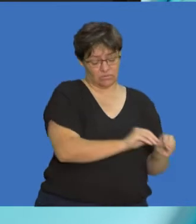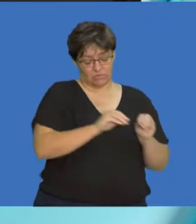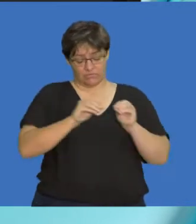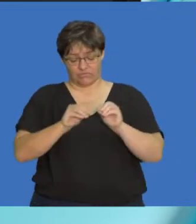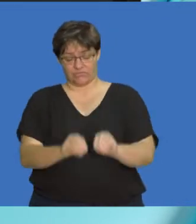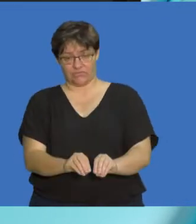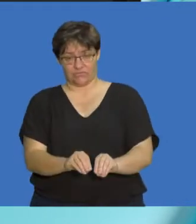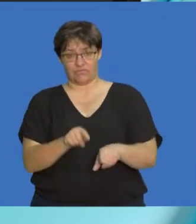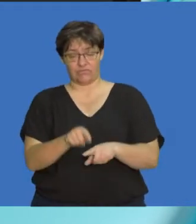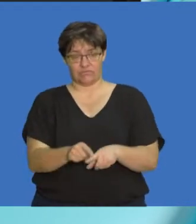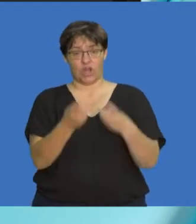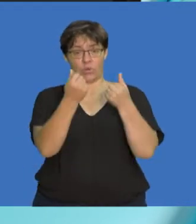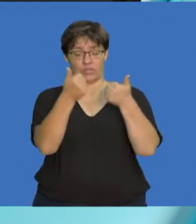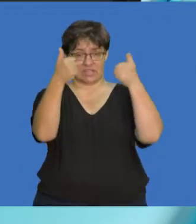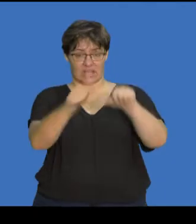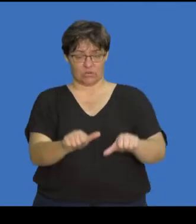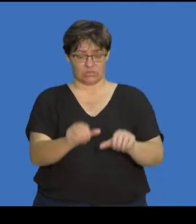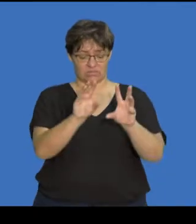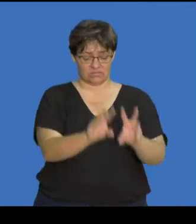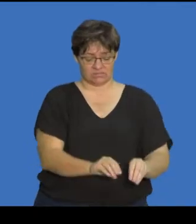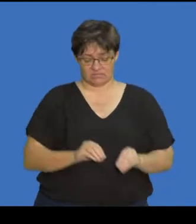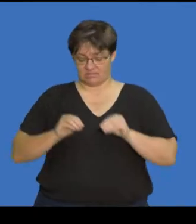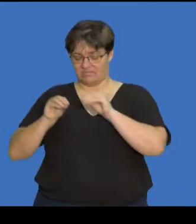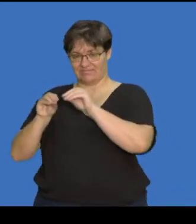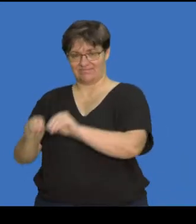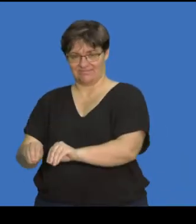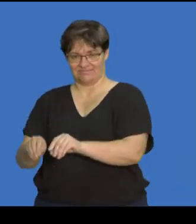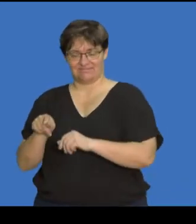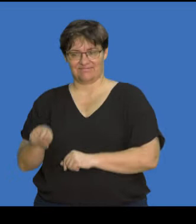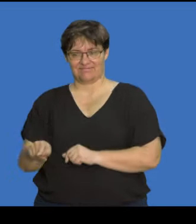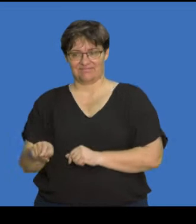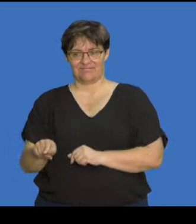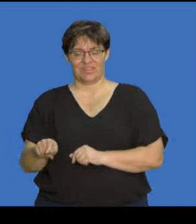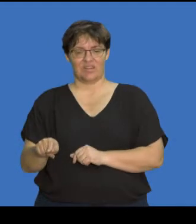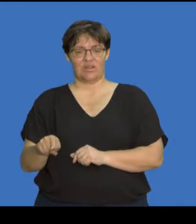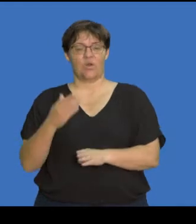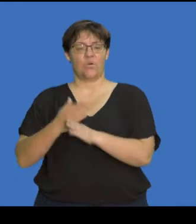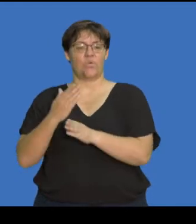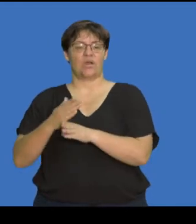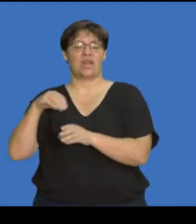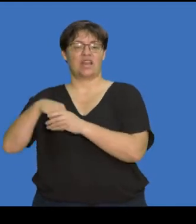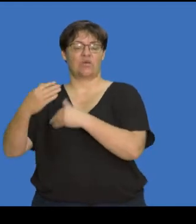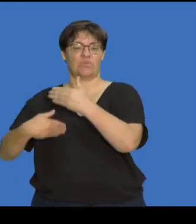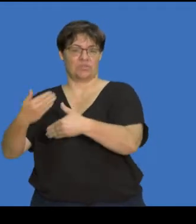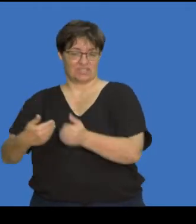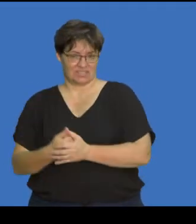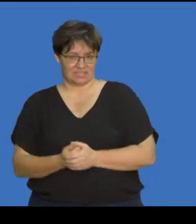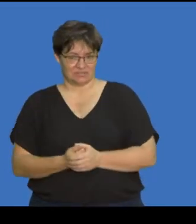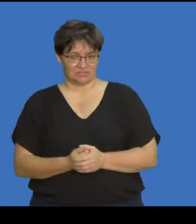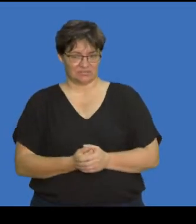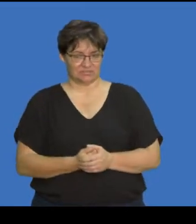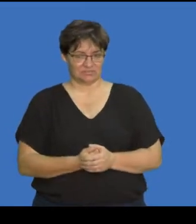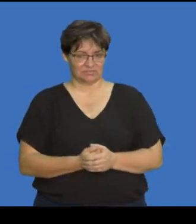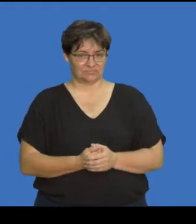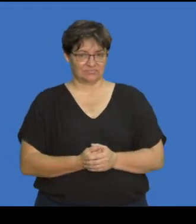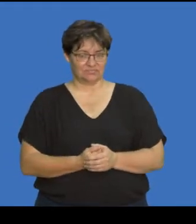to your cost account, and from your cost account into your work in process or work in